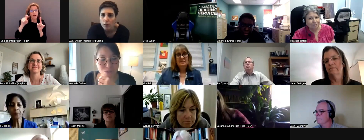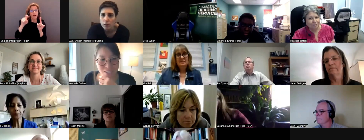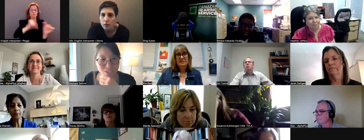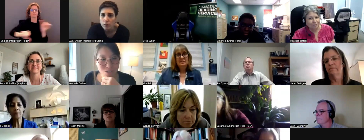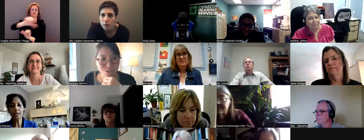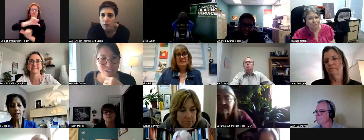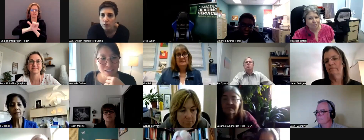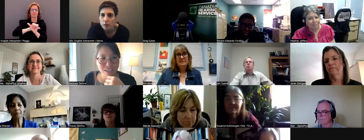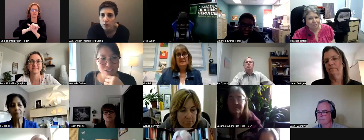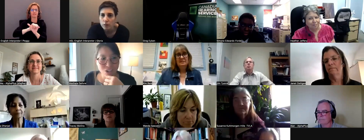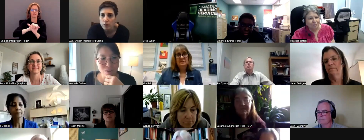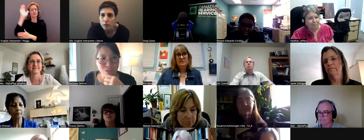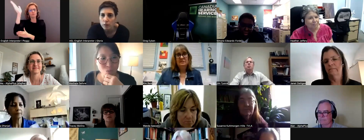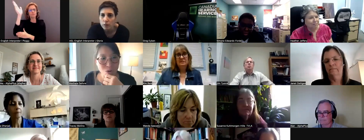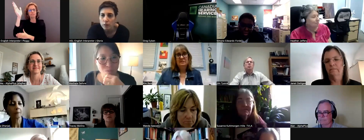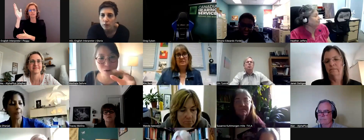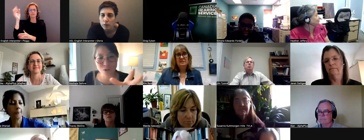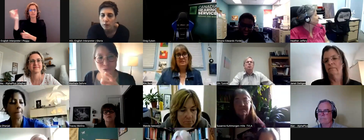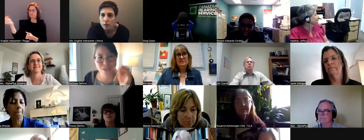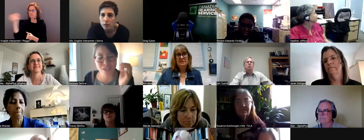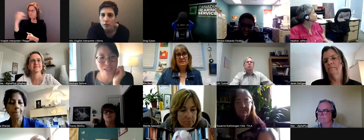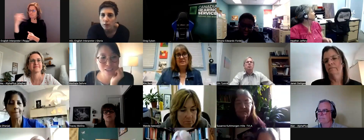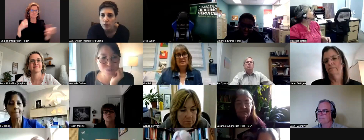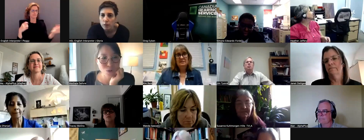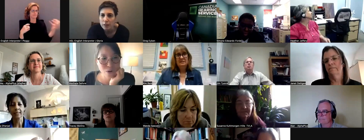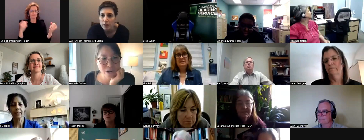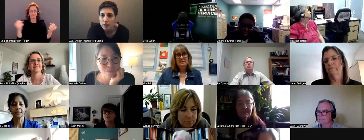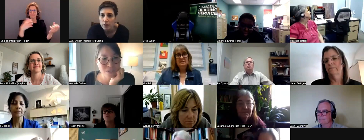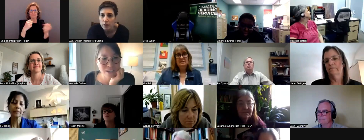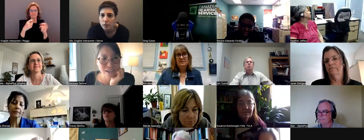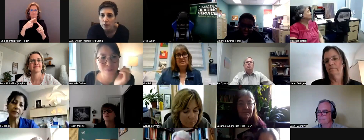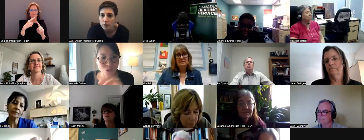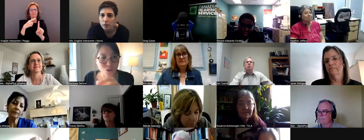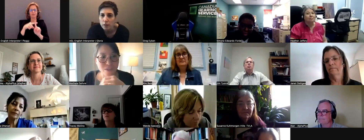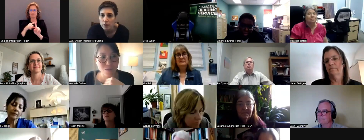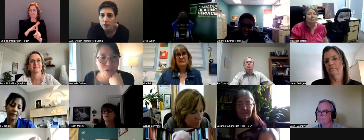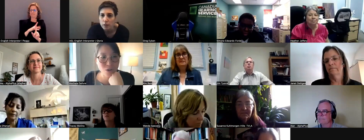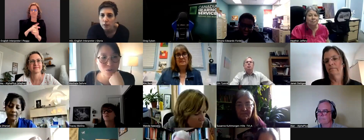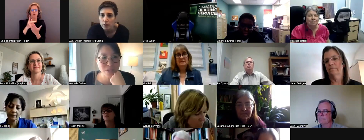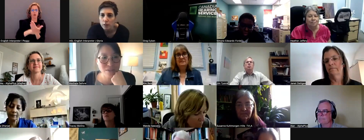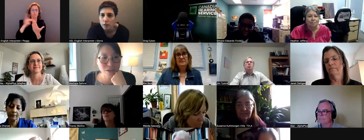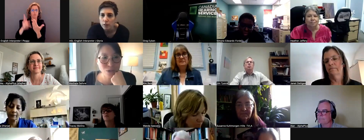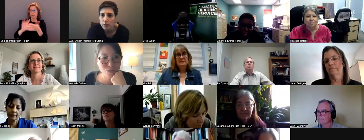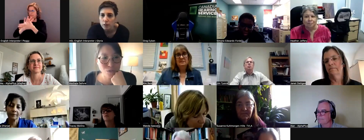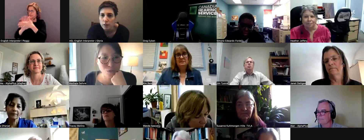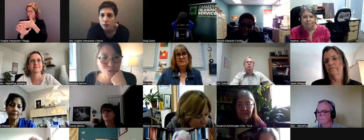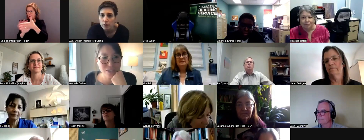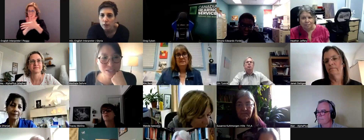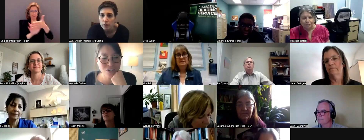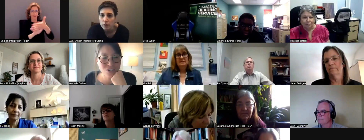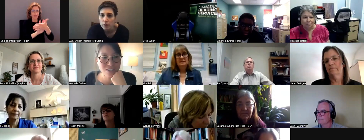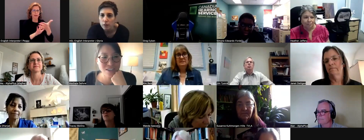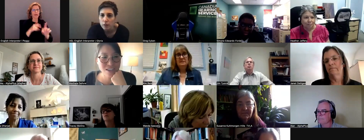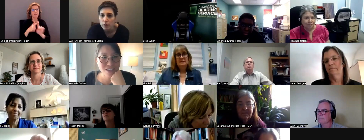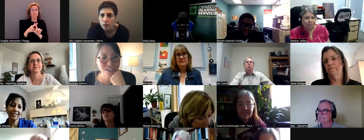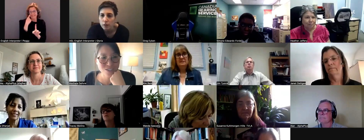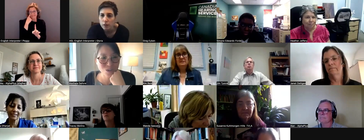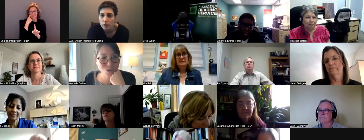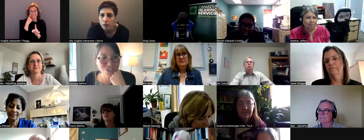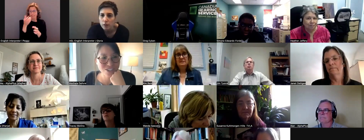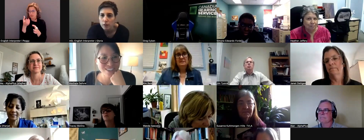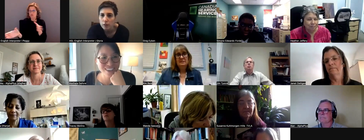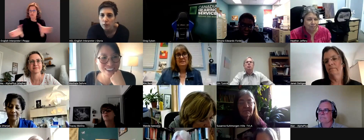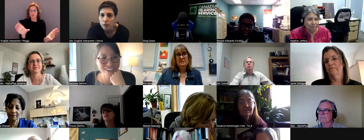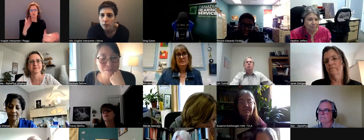guest presenters sharing their work, but also I think in the programs, and I'm sure in the breakout rooms, having really fruitful discussions.